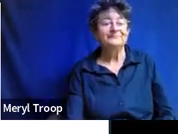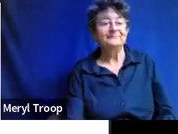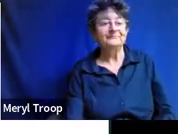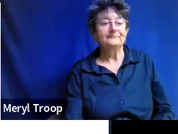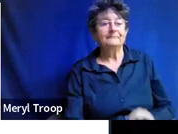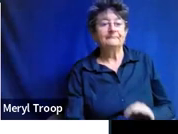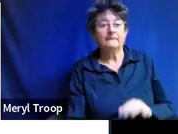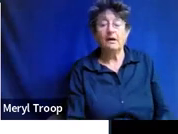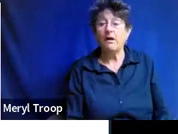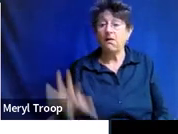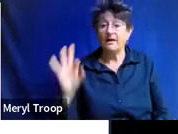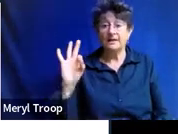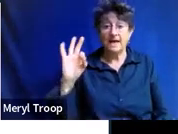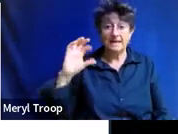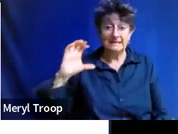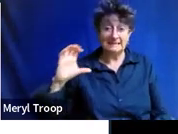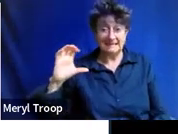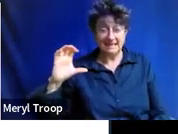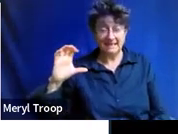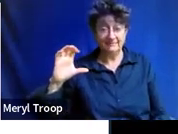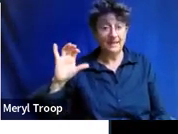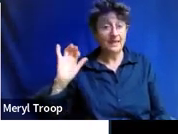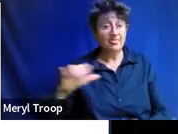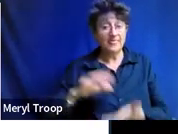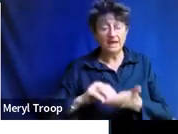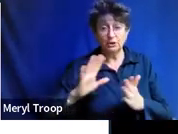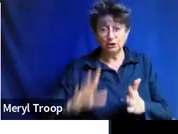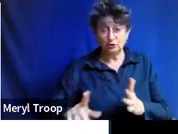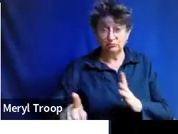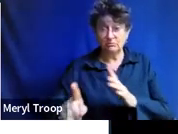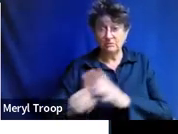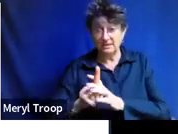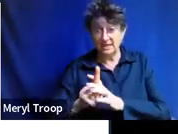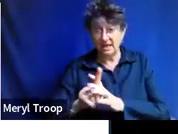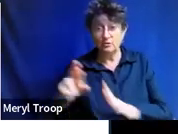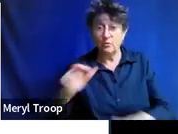9C is whether the student attended or not.